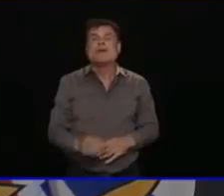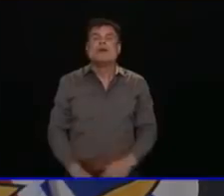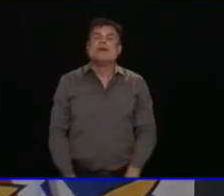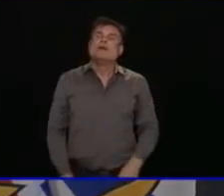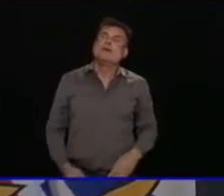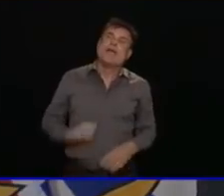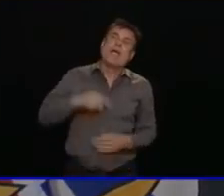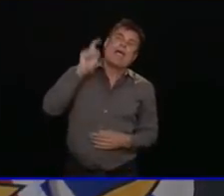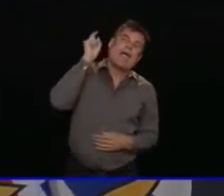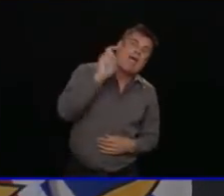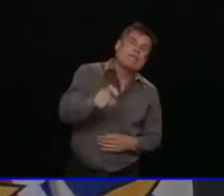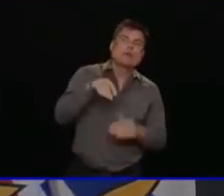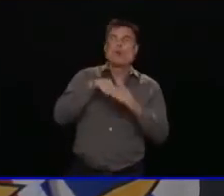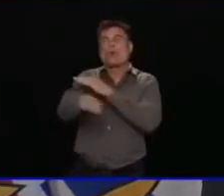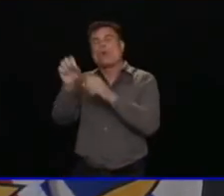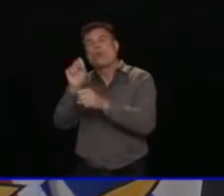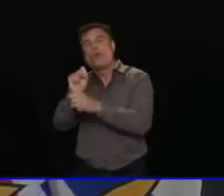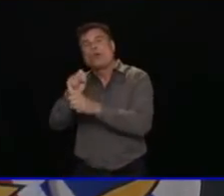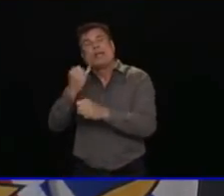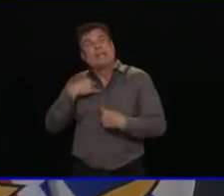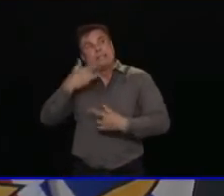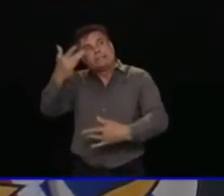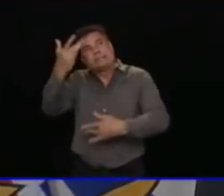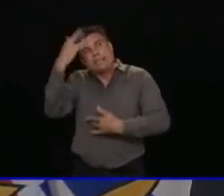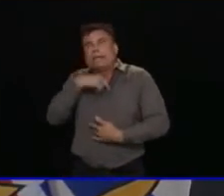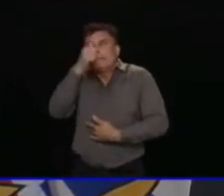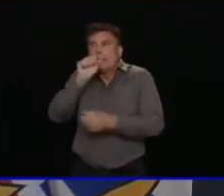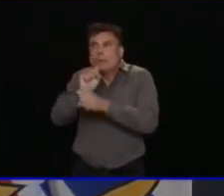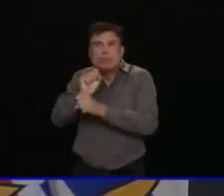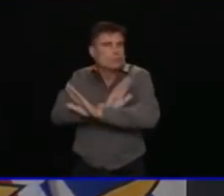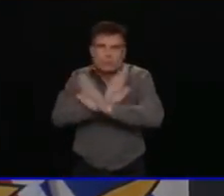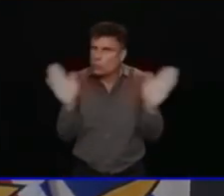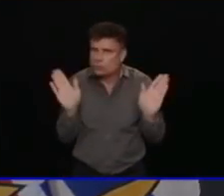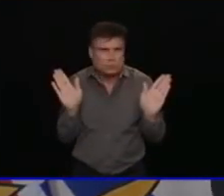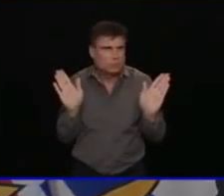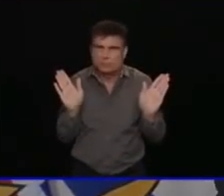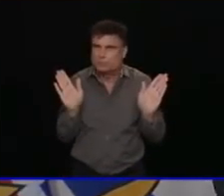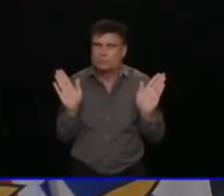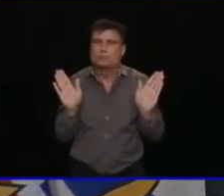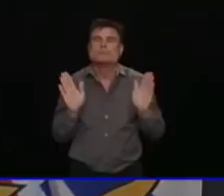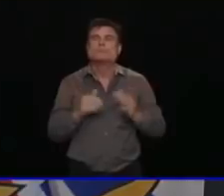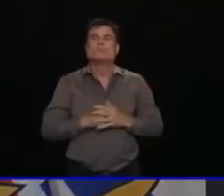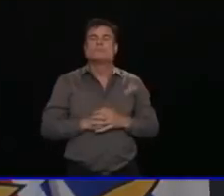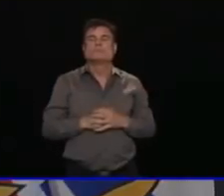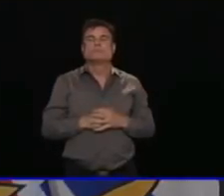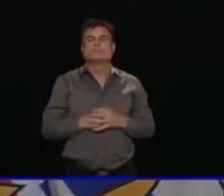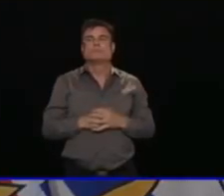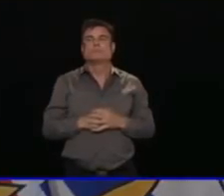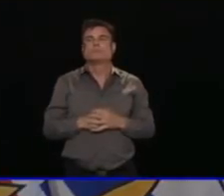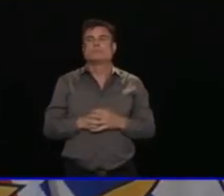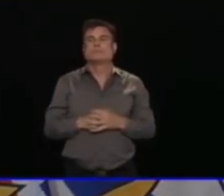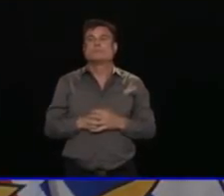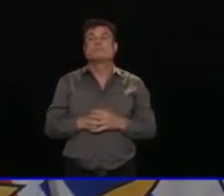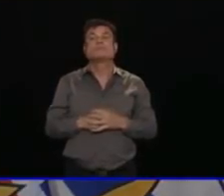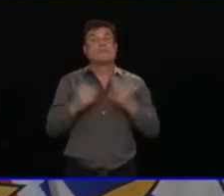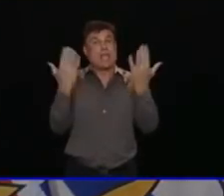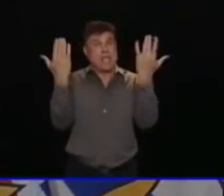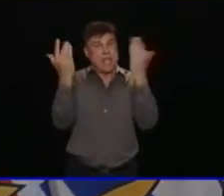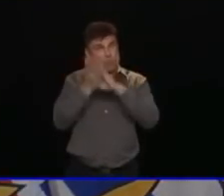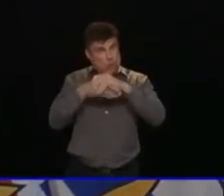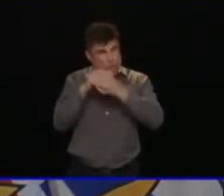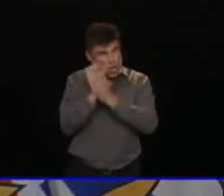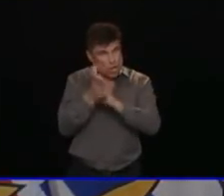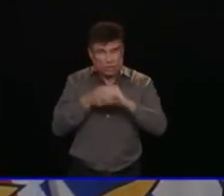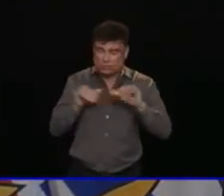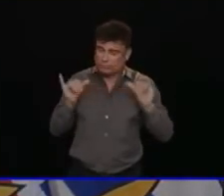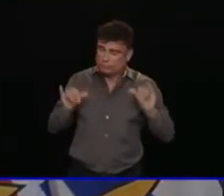a critical part of our BC COVID-19 journey. The actions that build this trust happen because we stayed 100% all in our